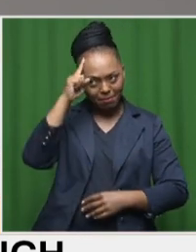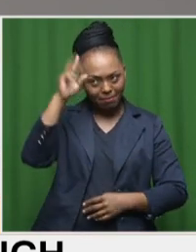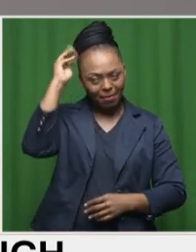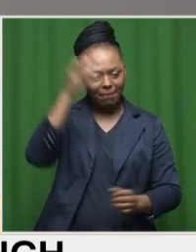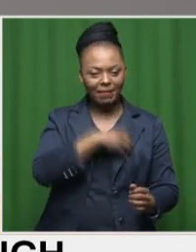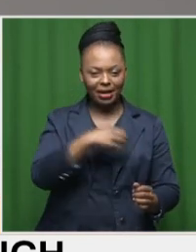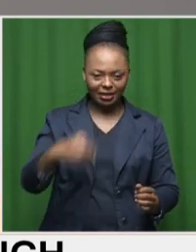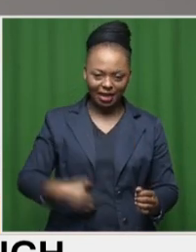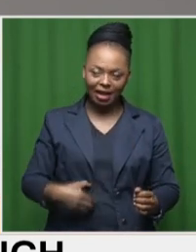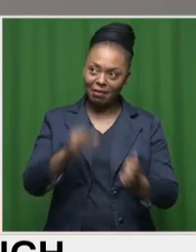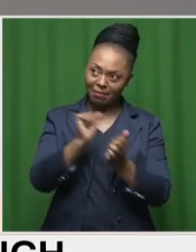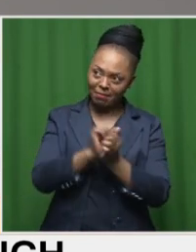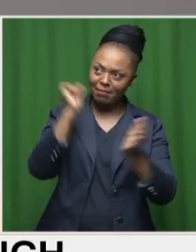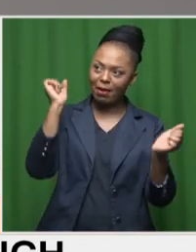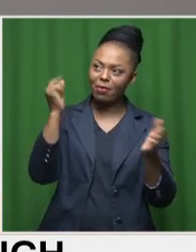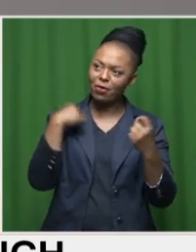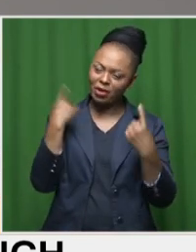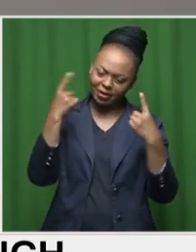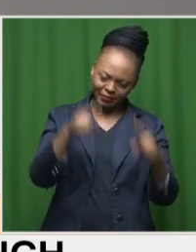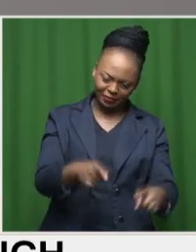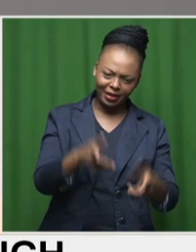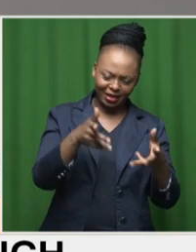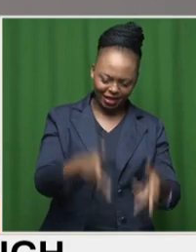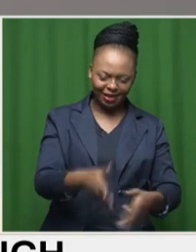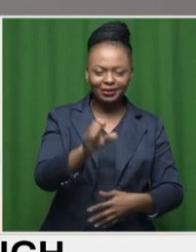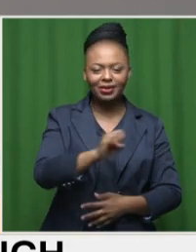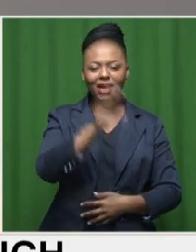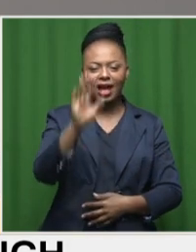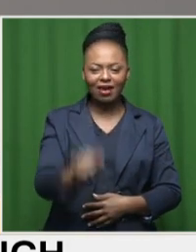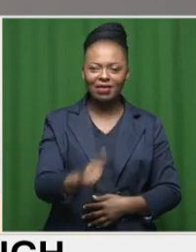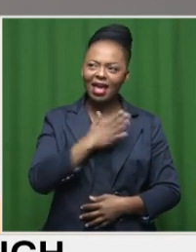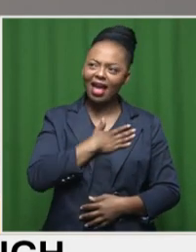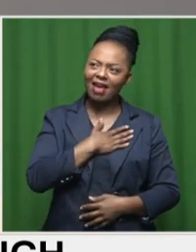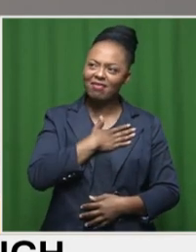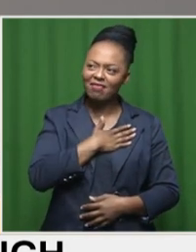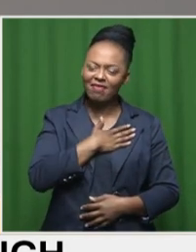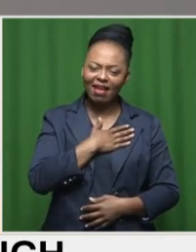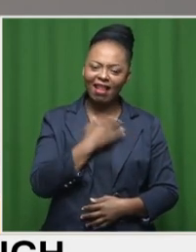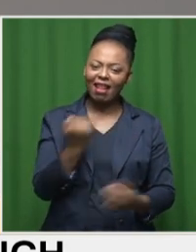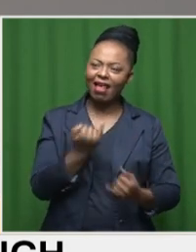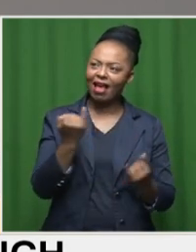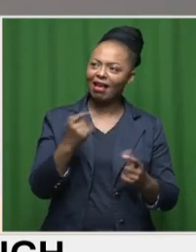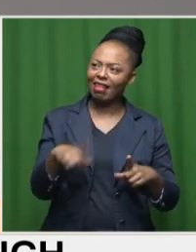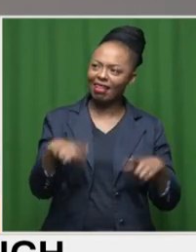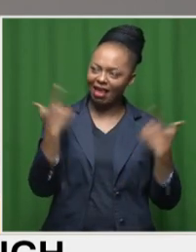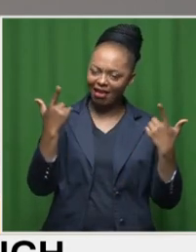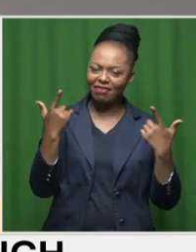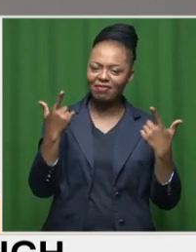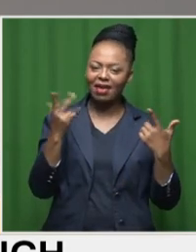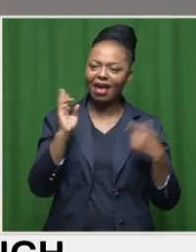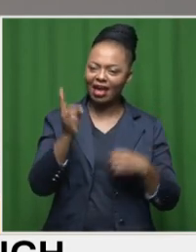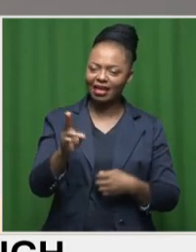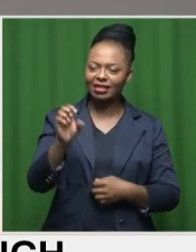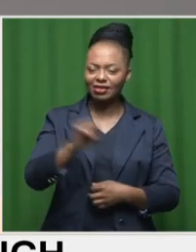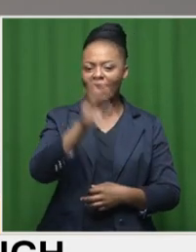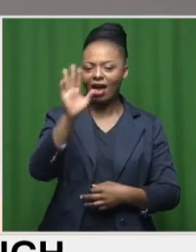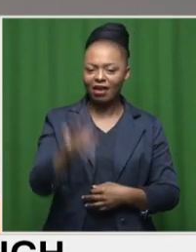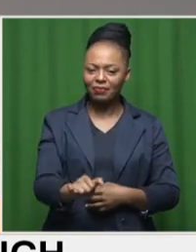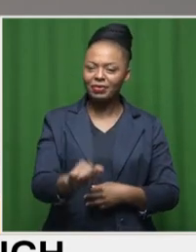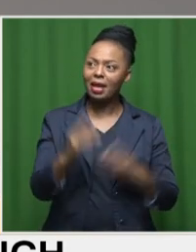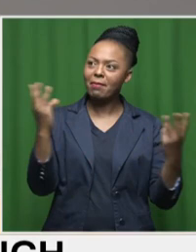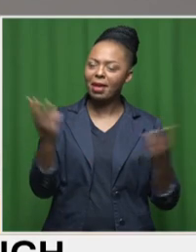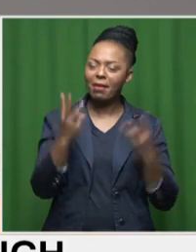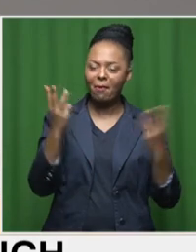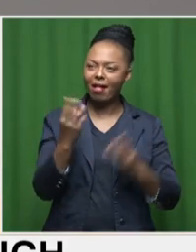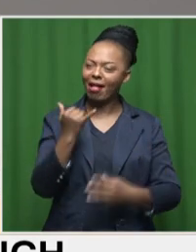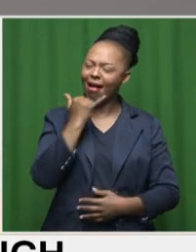in. And it feels like it became alive again, South Africa, and the people were happy.